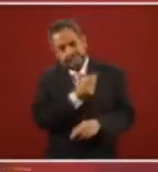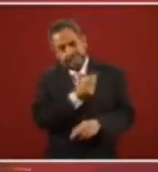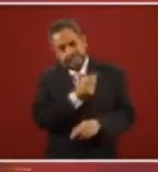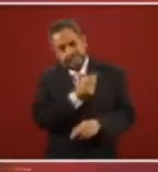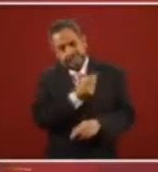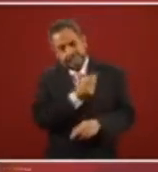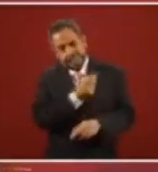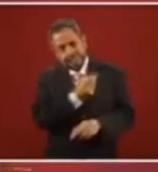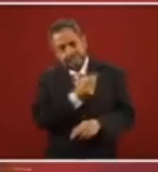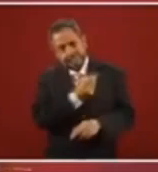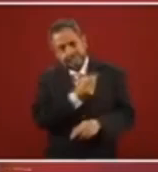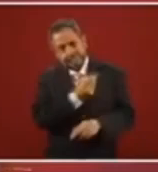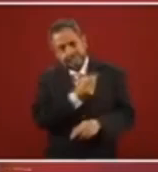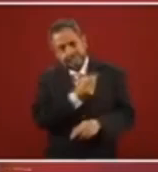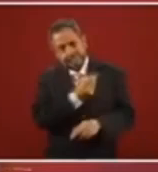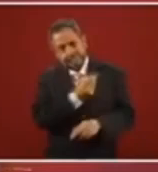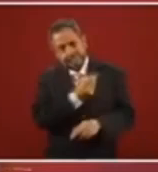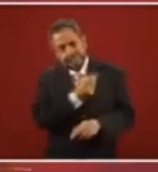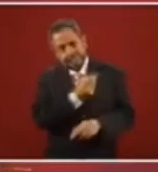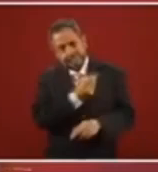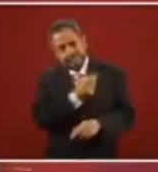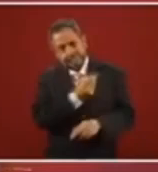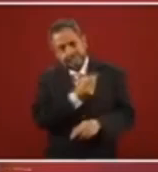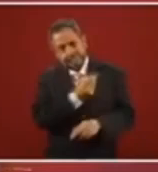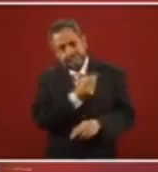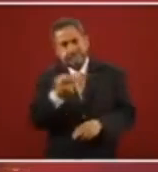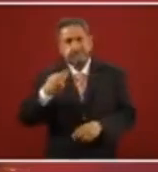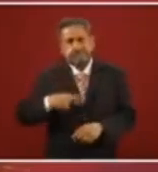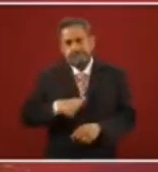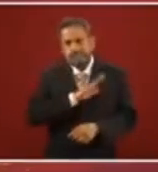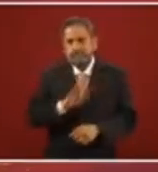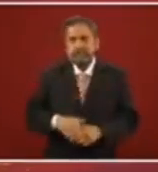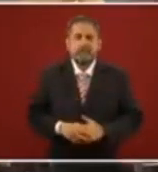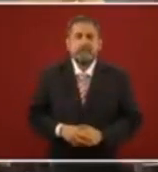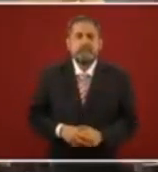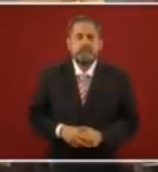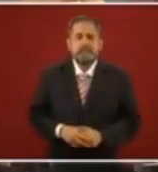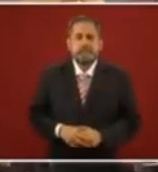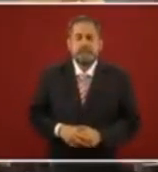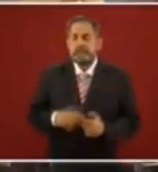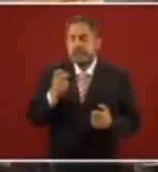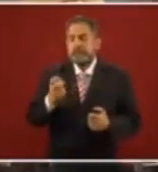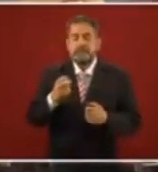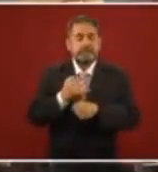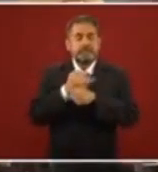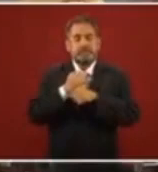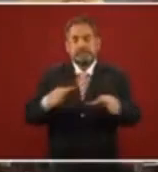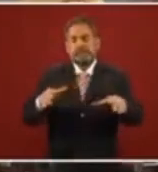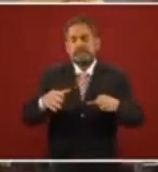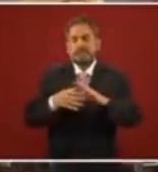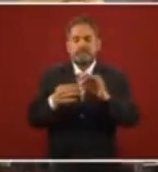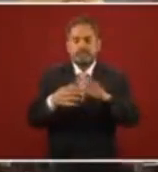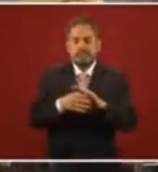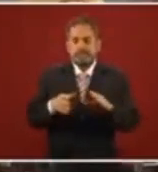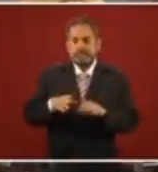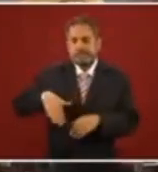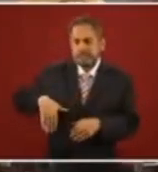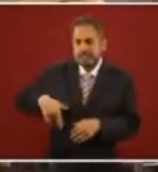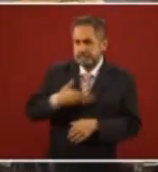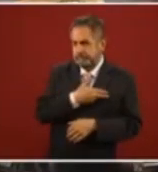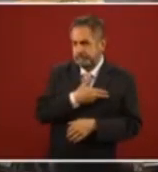...en... ...remembrance... ...of all of those... ...that lost their lives... ...así que... ...este es el informe... ...desde luego... ...como comentó... ...el